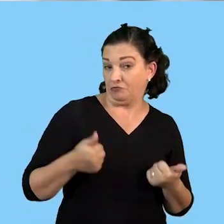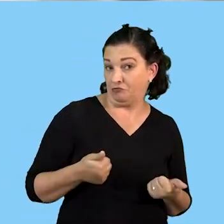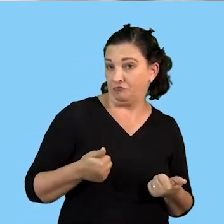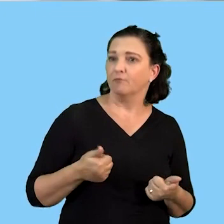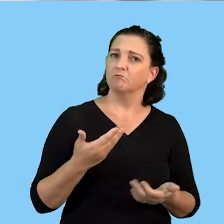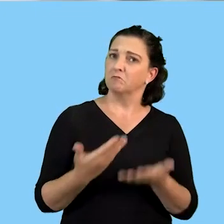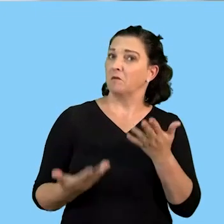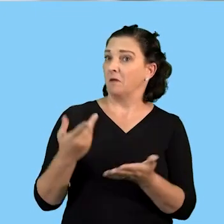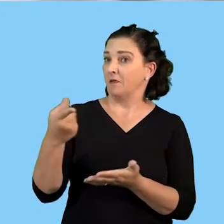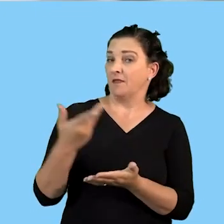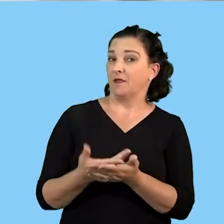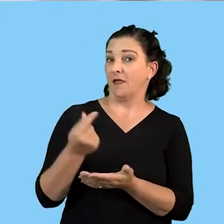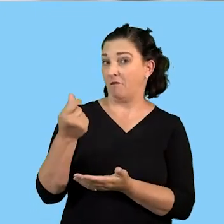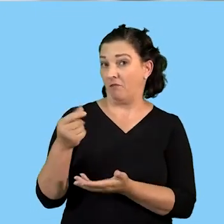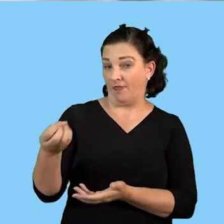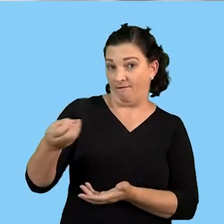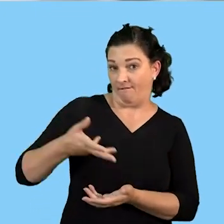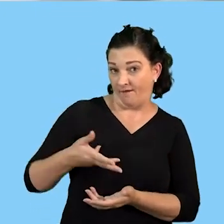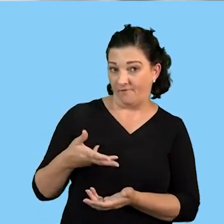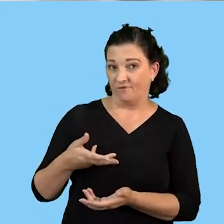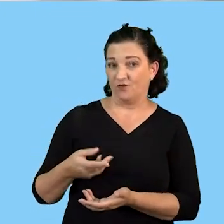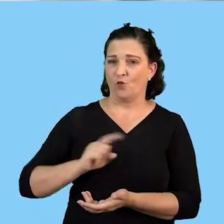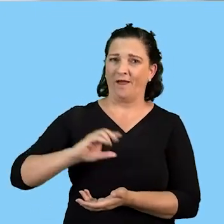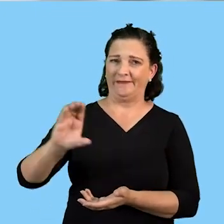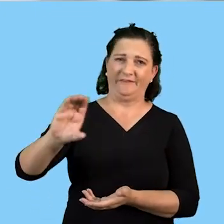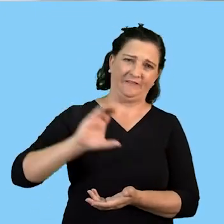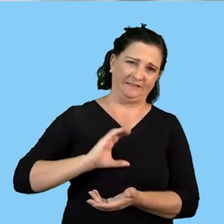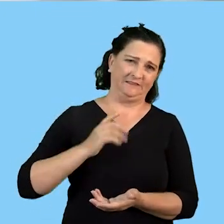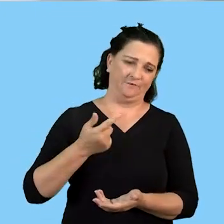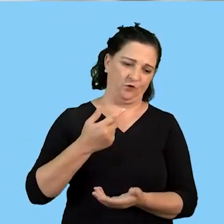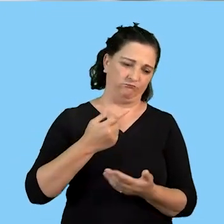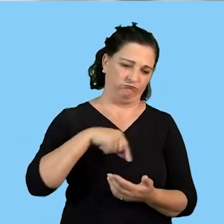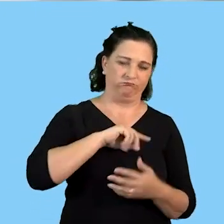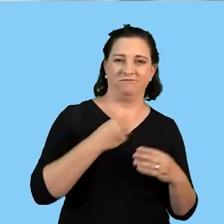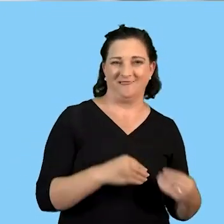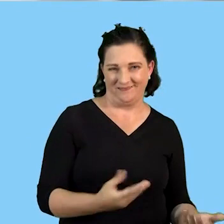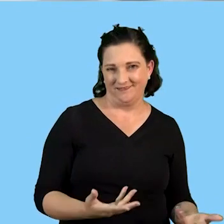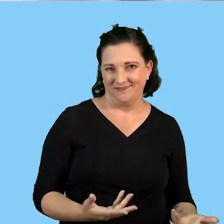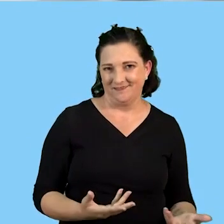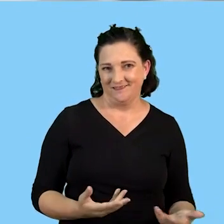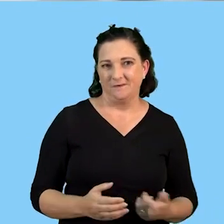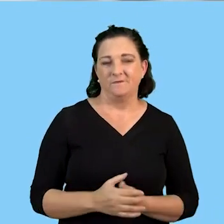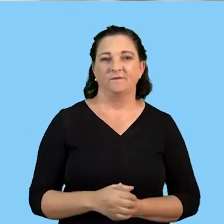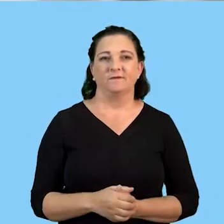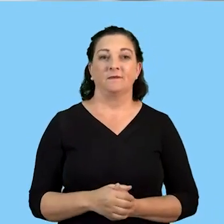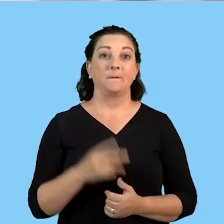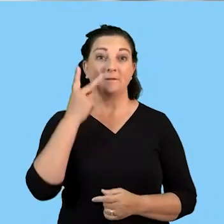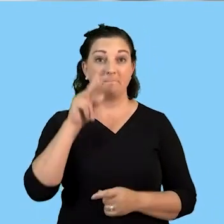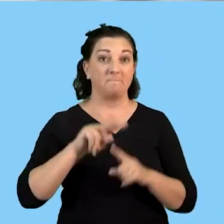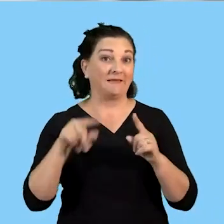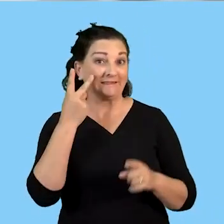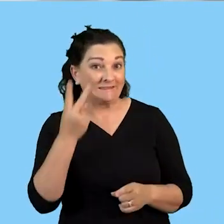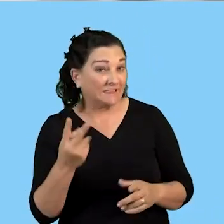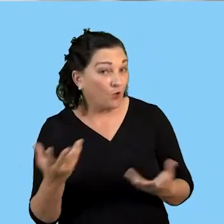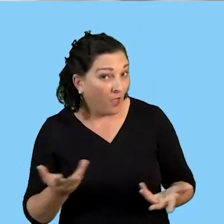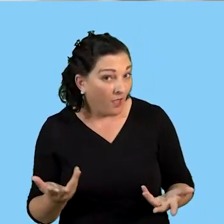to be viable or not. If it's going to be viable, then they will risk giving us their money through investing in our business. They